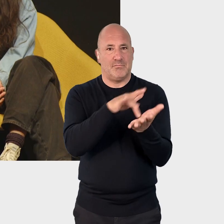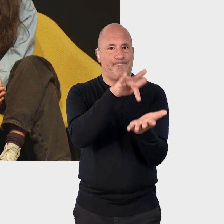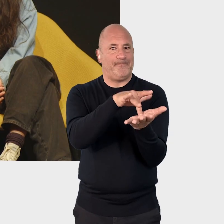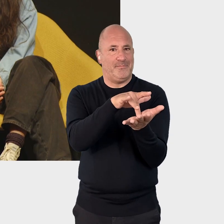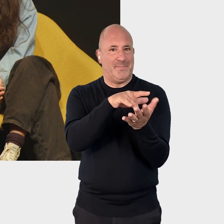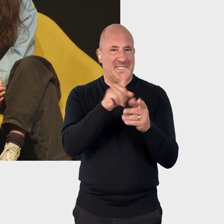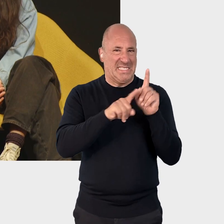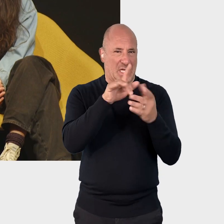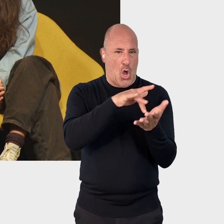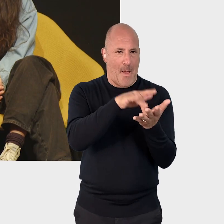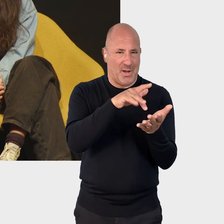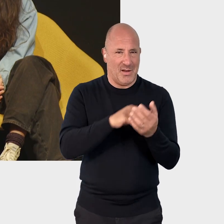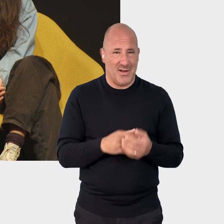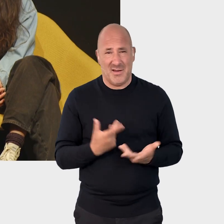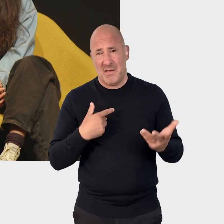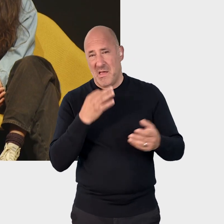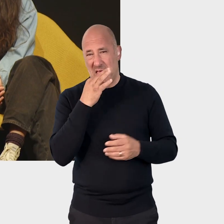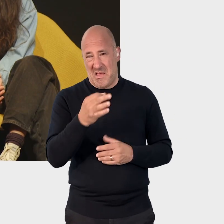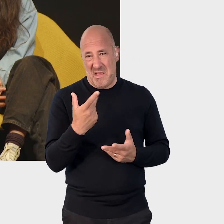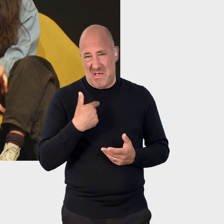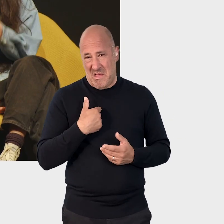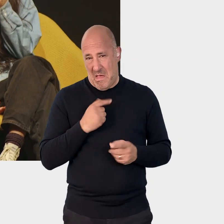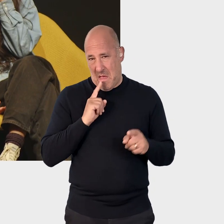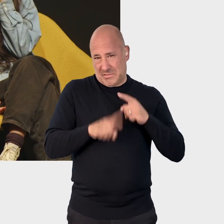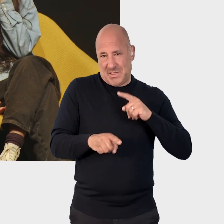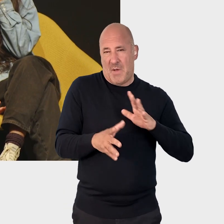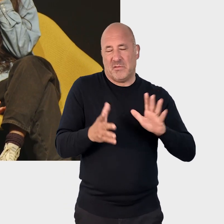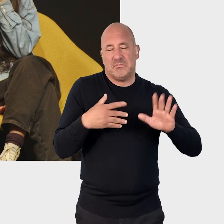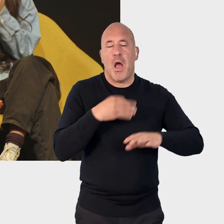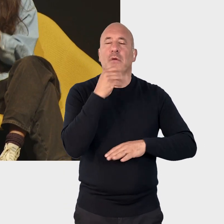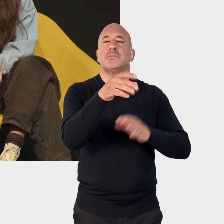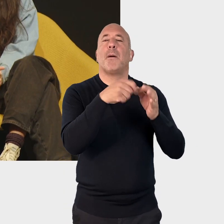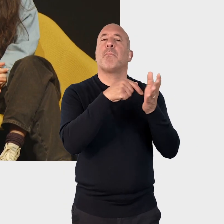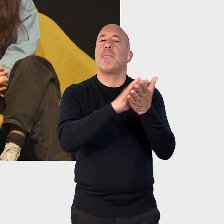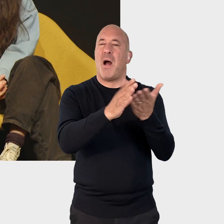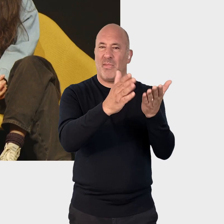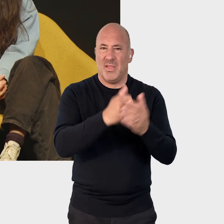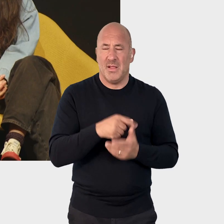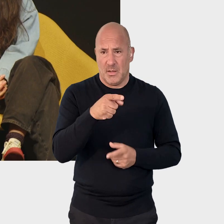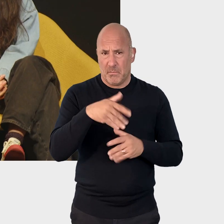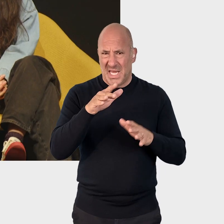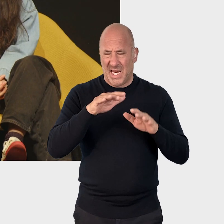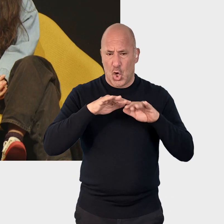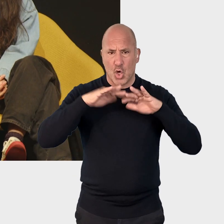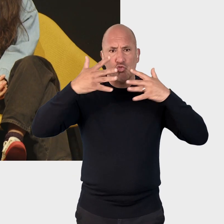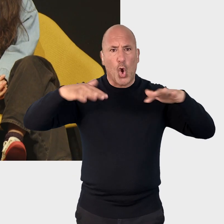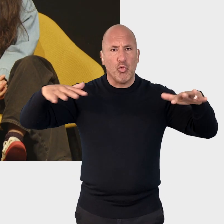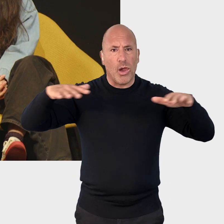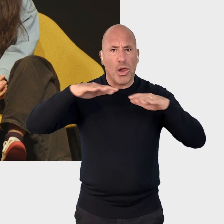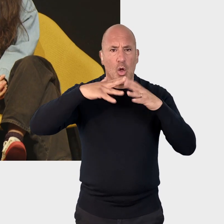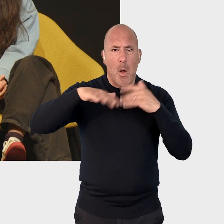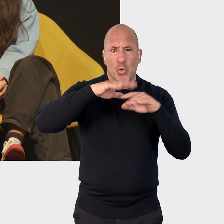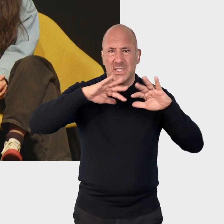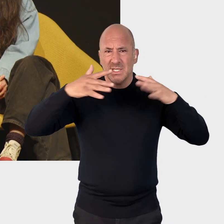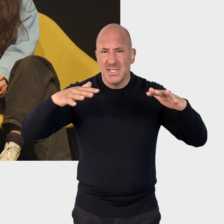examples have largely been kind of urban ones. And I guess one of the questions, and I think I can answer this, but I'll ask you, Beth,